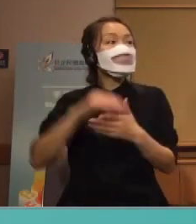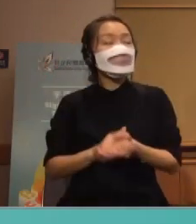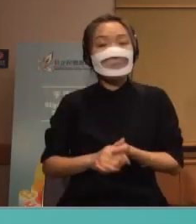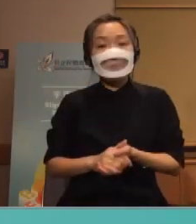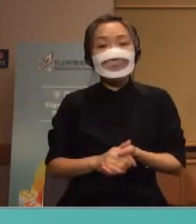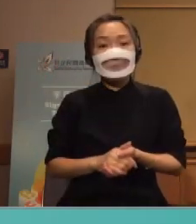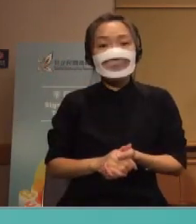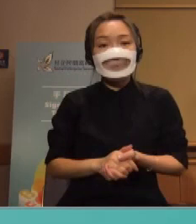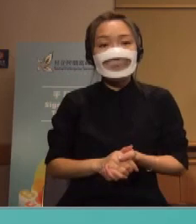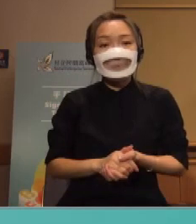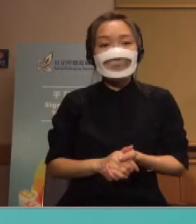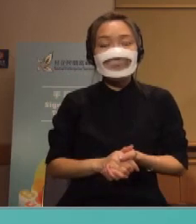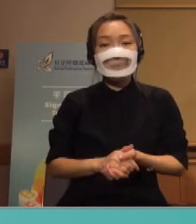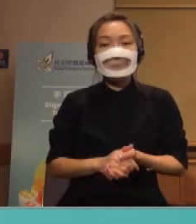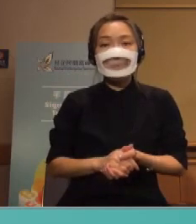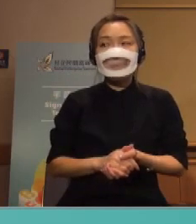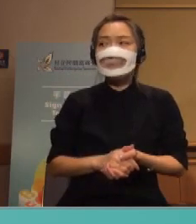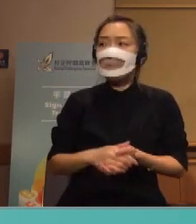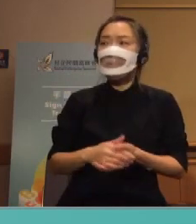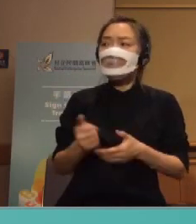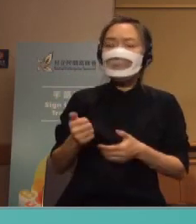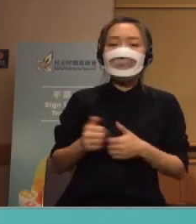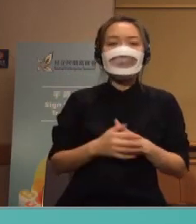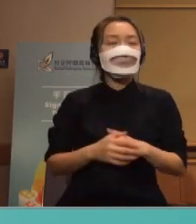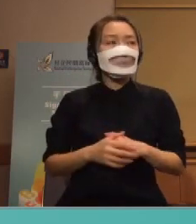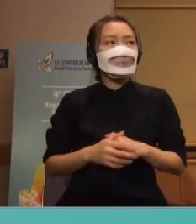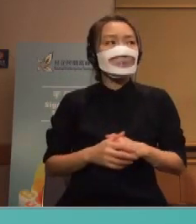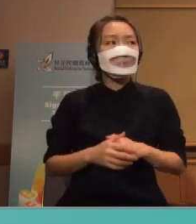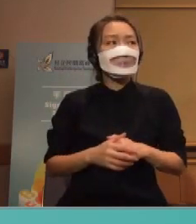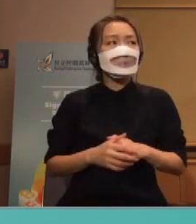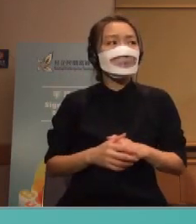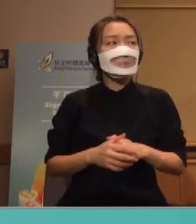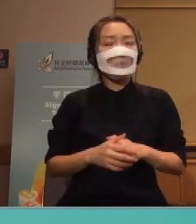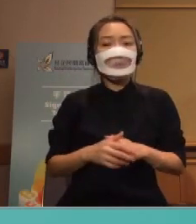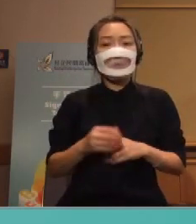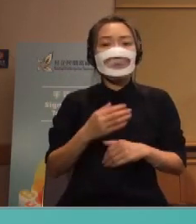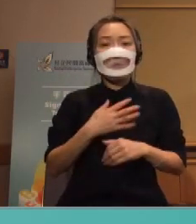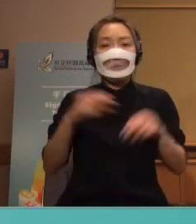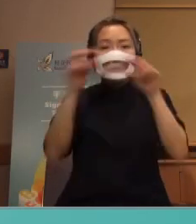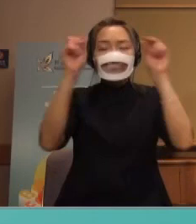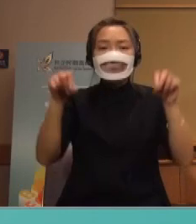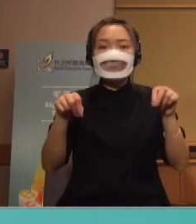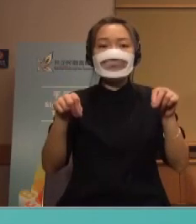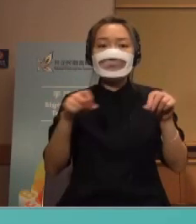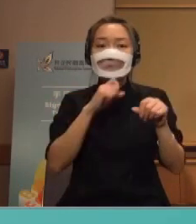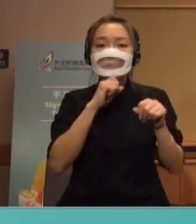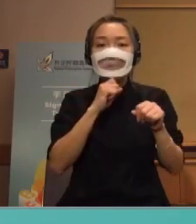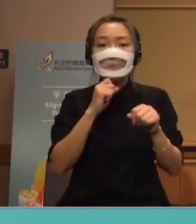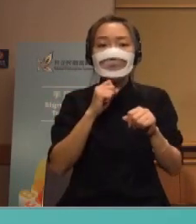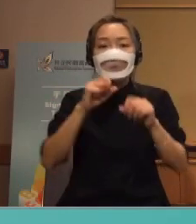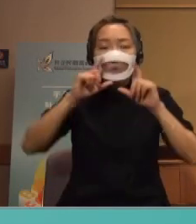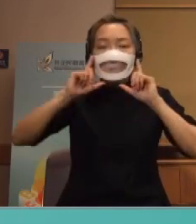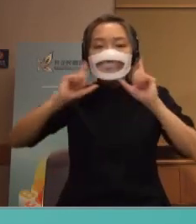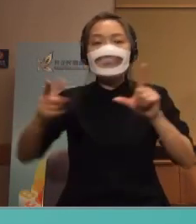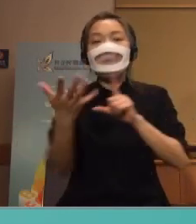Thank you, everyone. I have a question for all 5 of you, including Ms. Lee. From your individual and